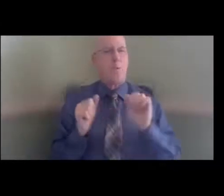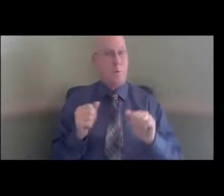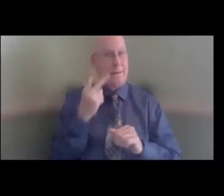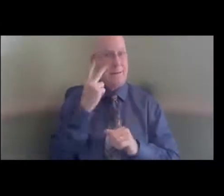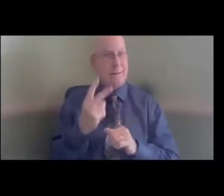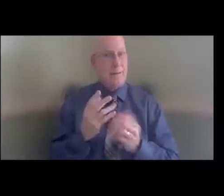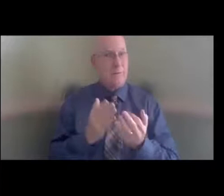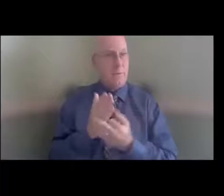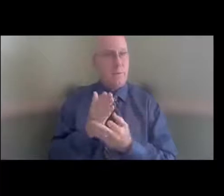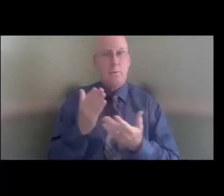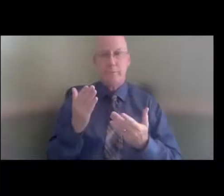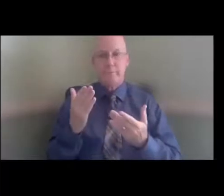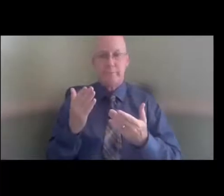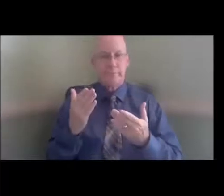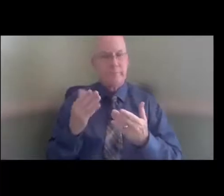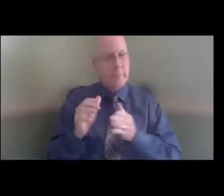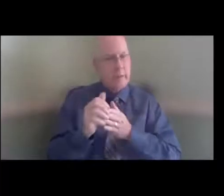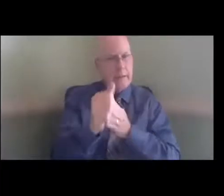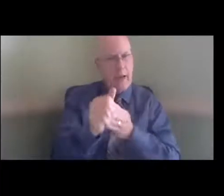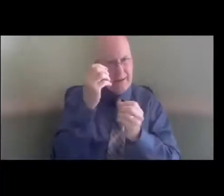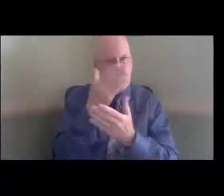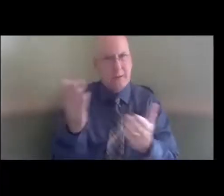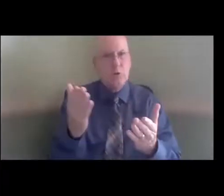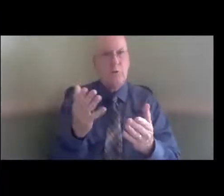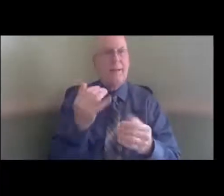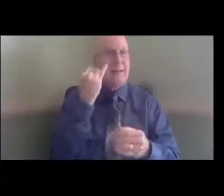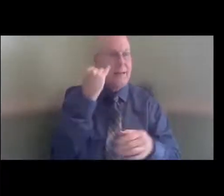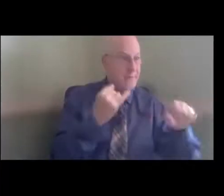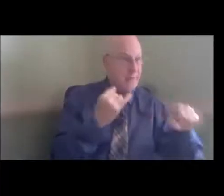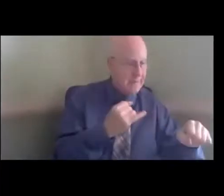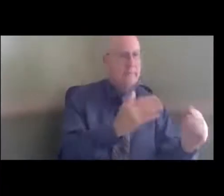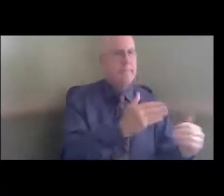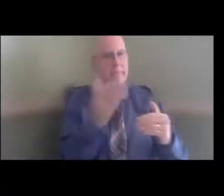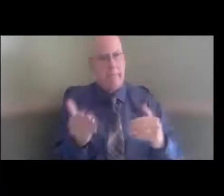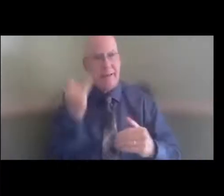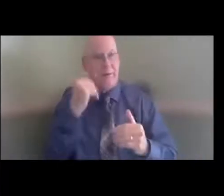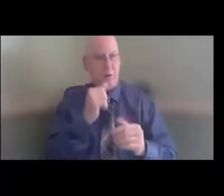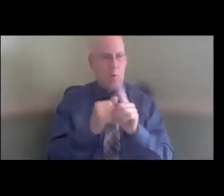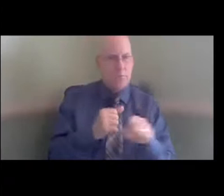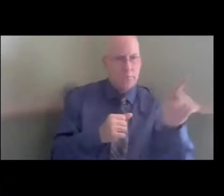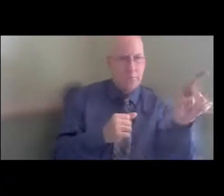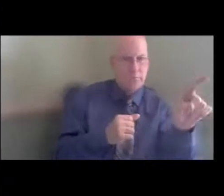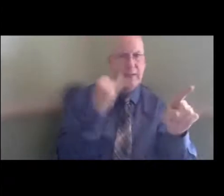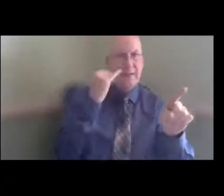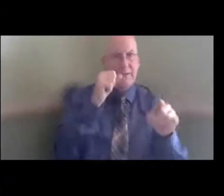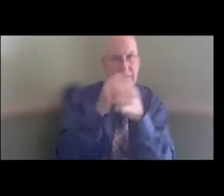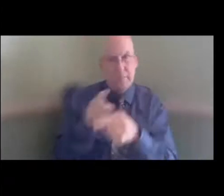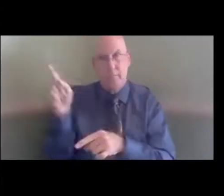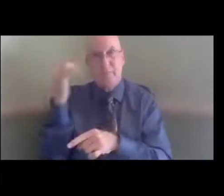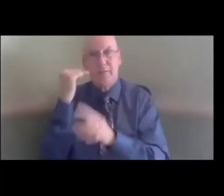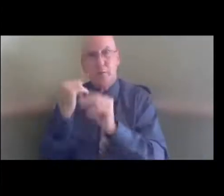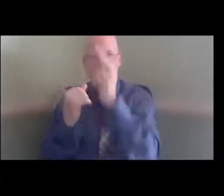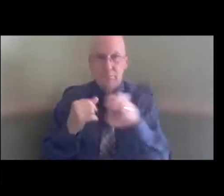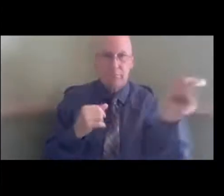series of kind of guided information where your child might fit, whether that's signing